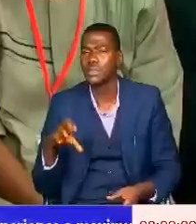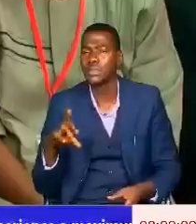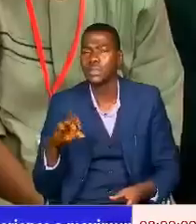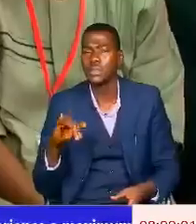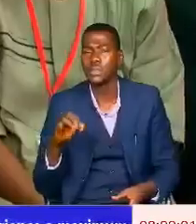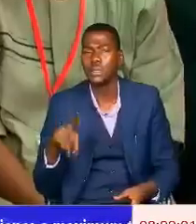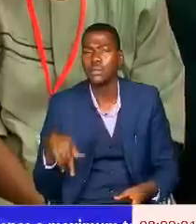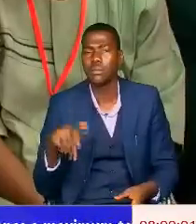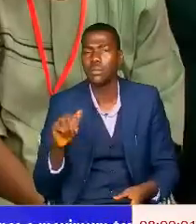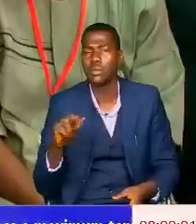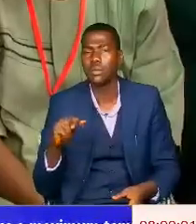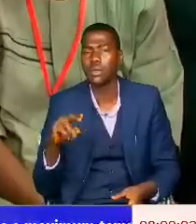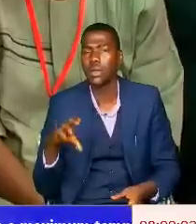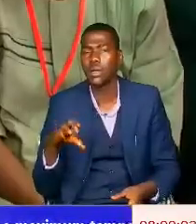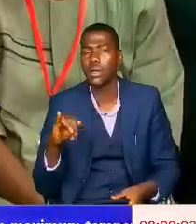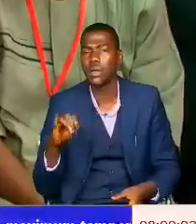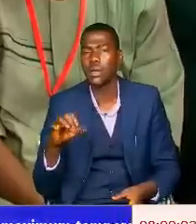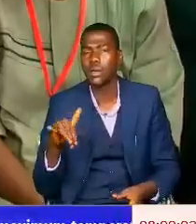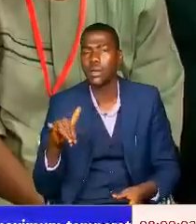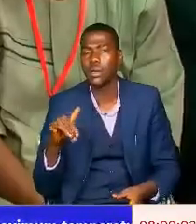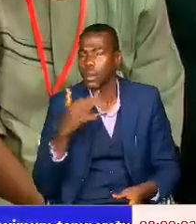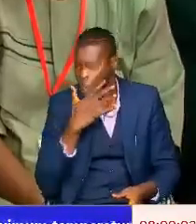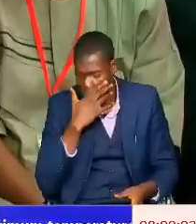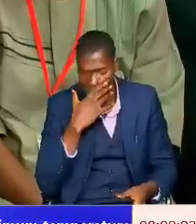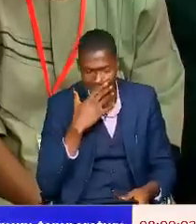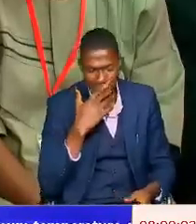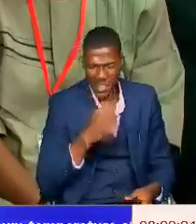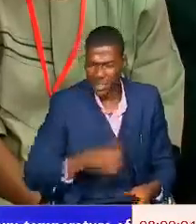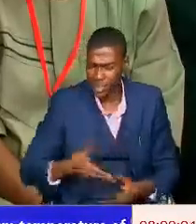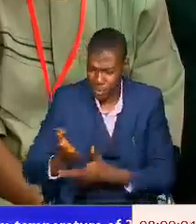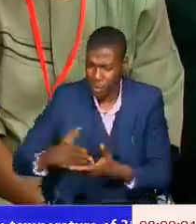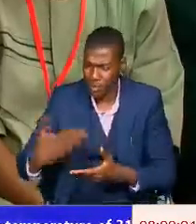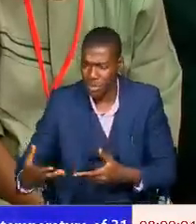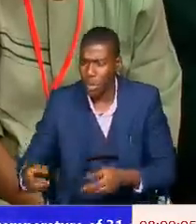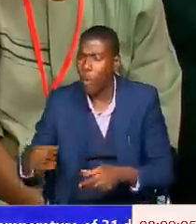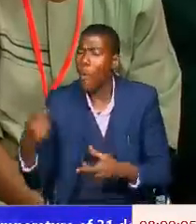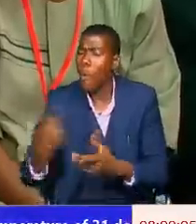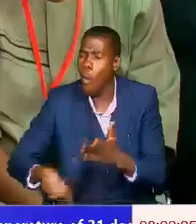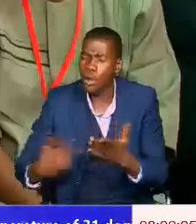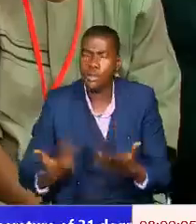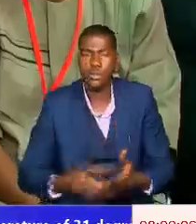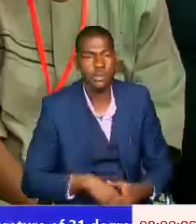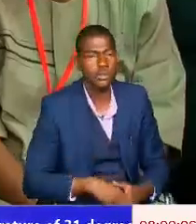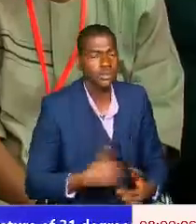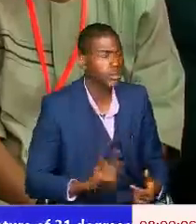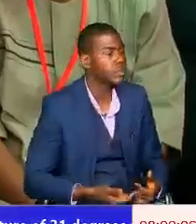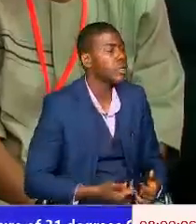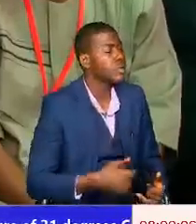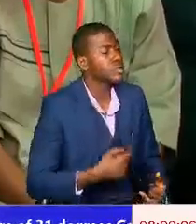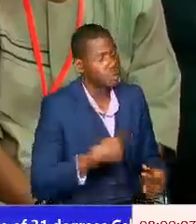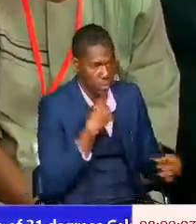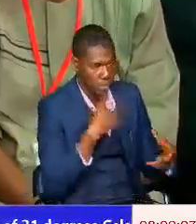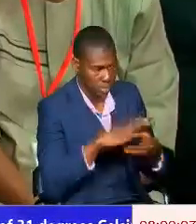something, and when they go check record. No, you say what? If you talk, like you talk, say you submit